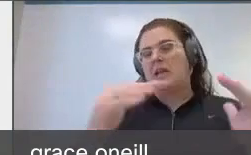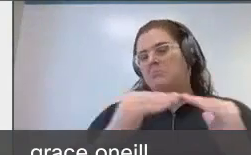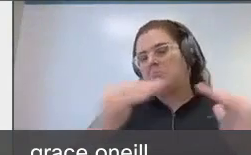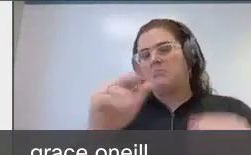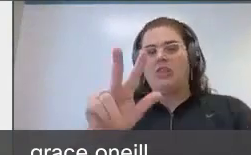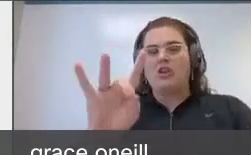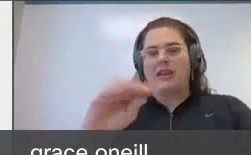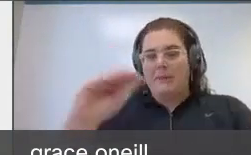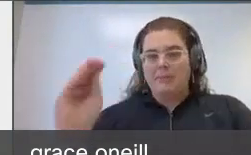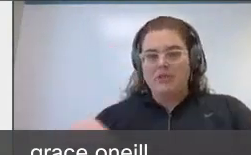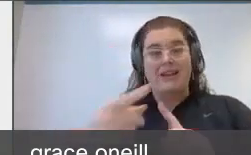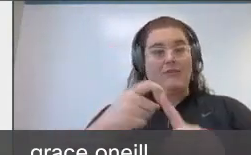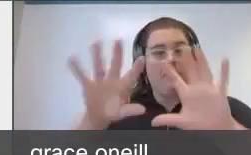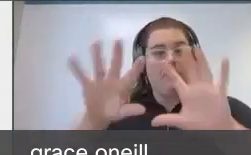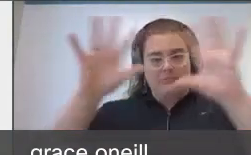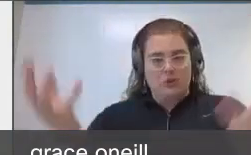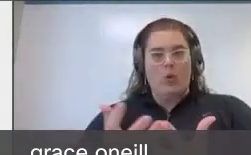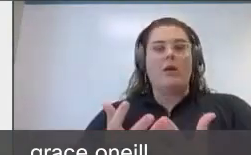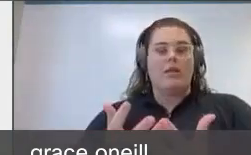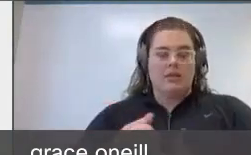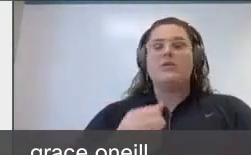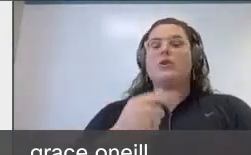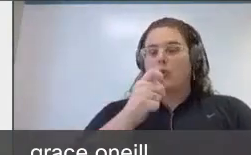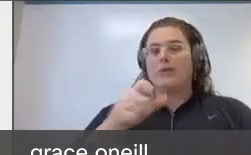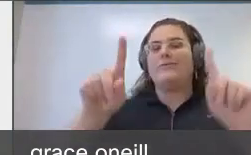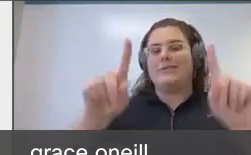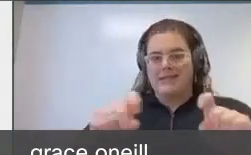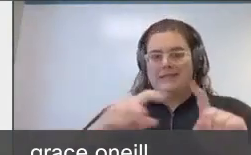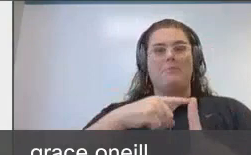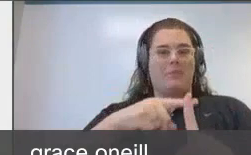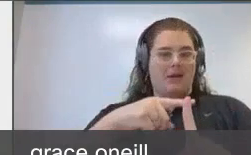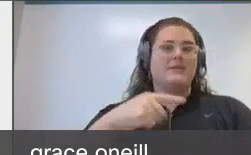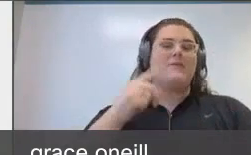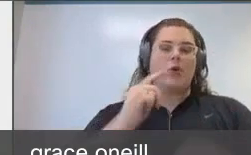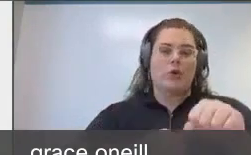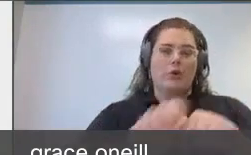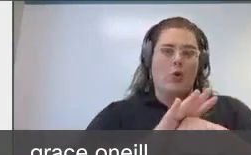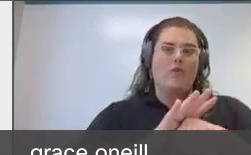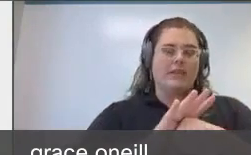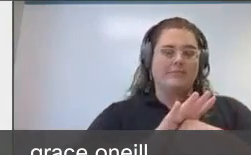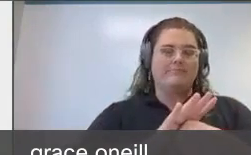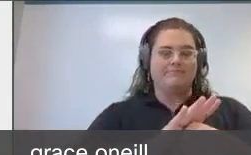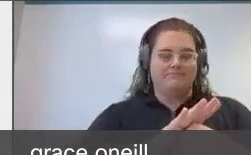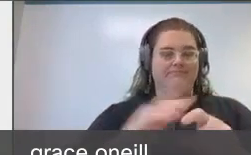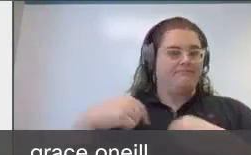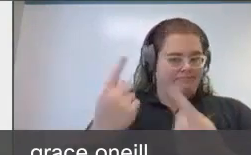in intermediate care facilities who have tested positive for COVID. Of those